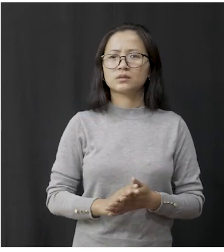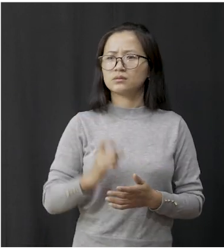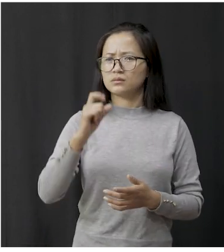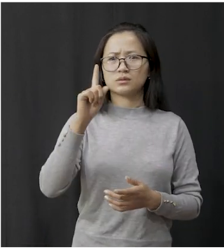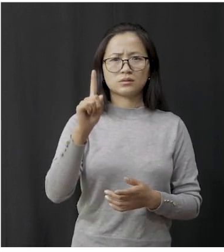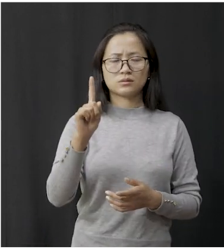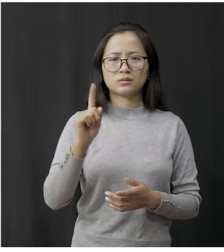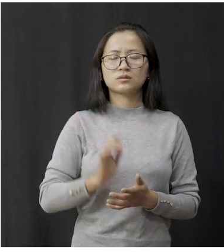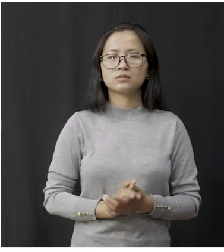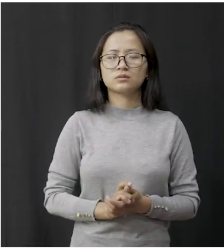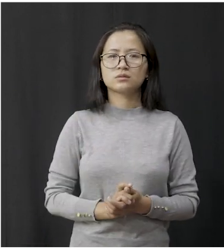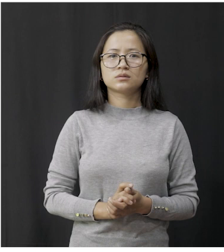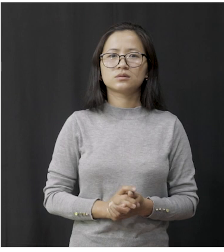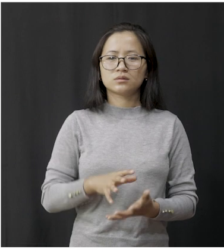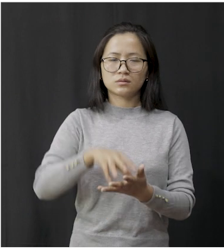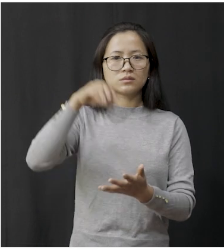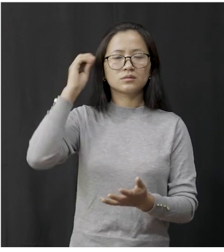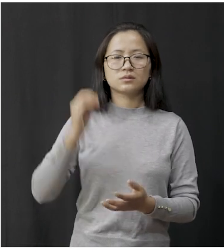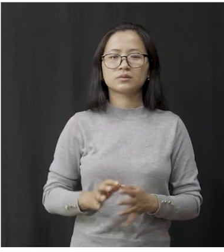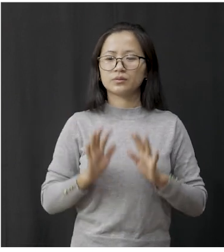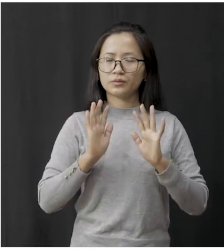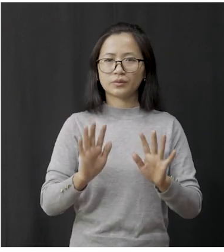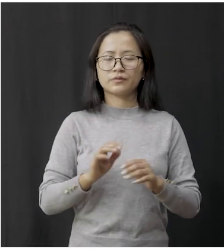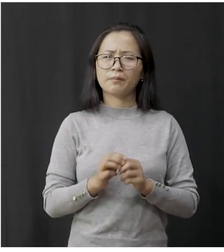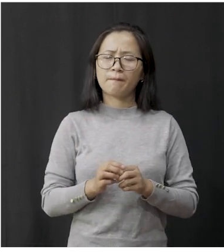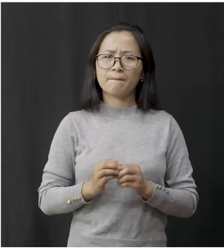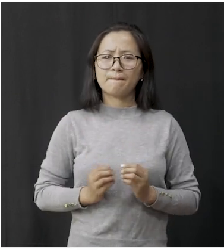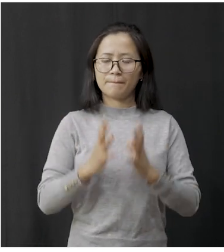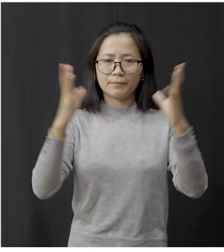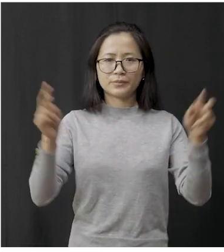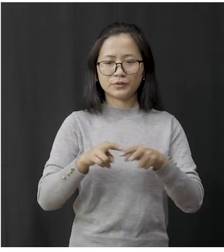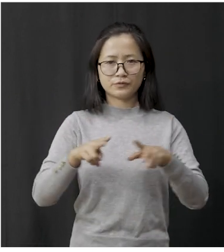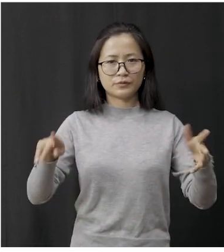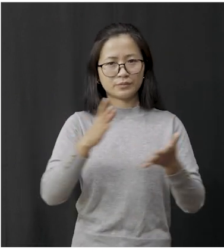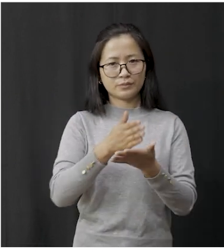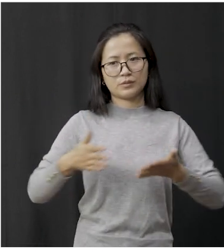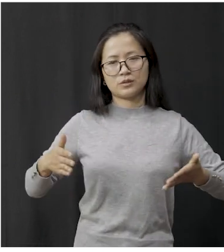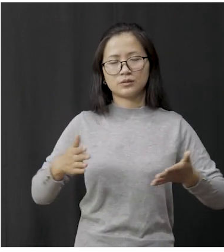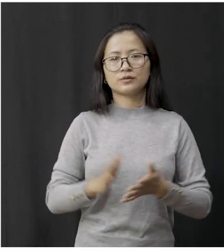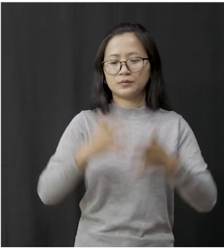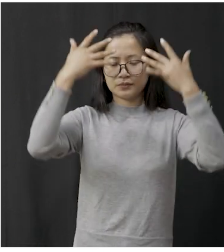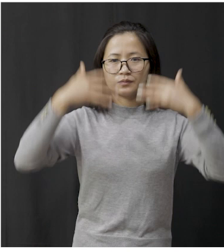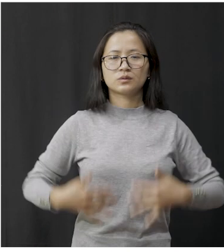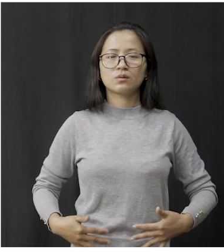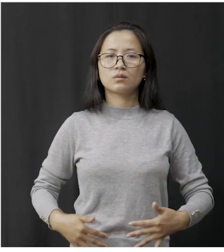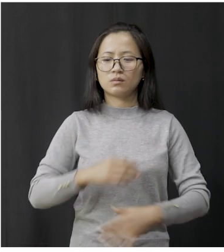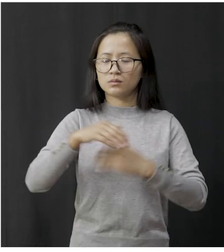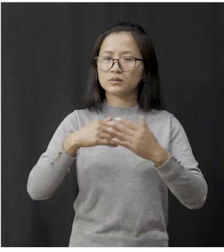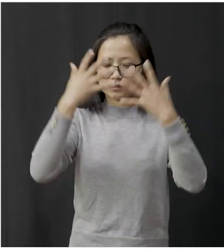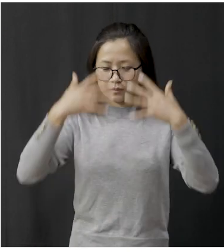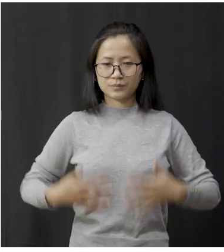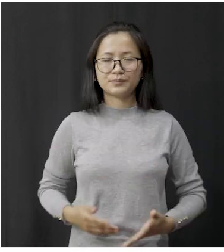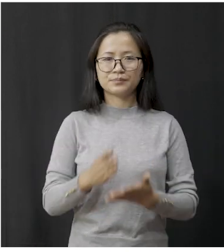class 1, you have learned that we have many different body parts. And all these body parts,